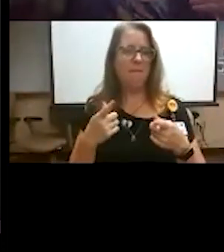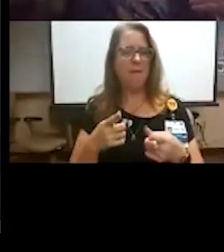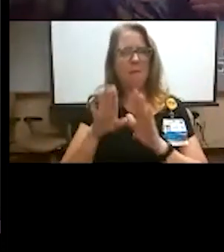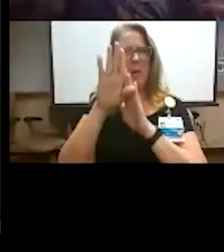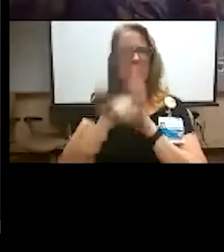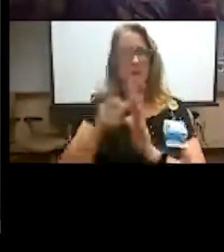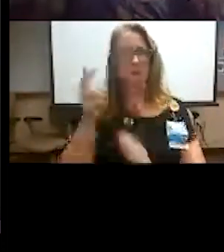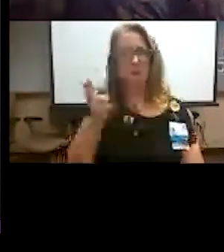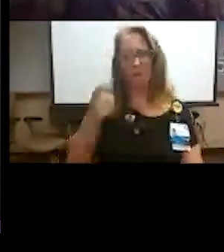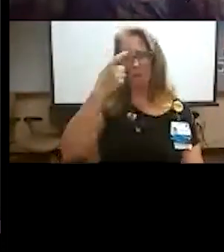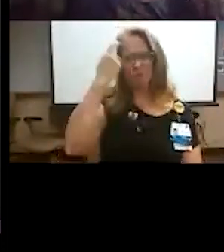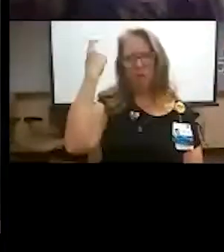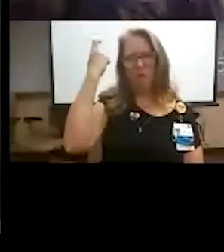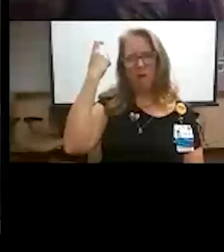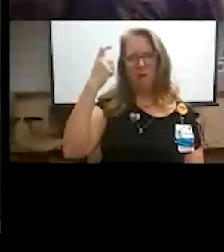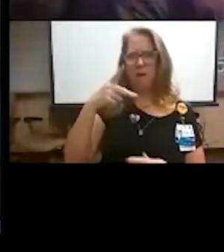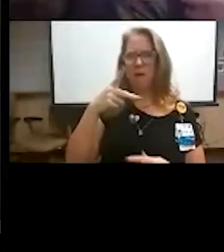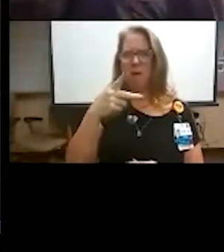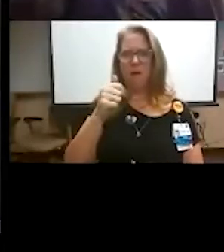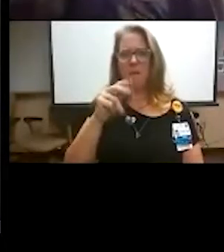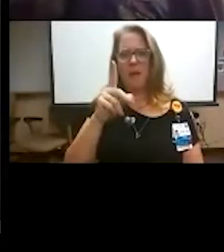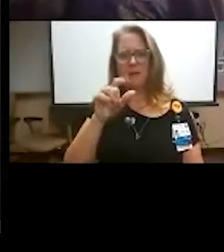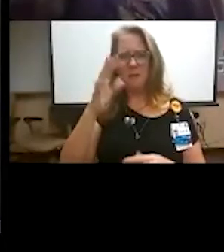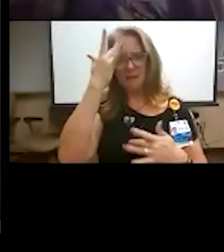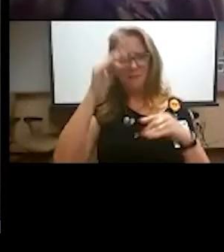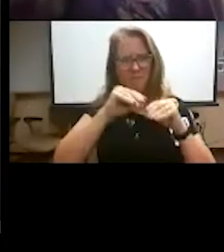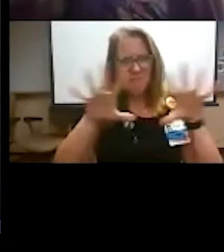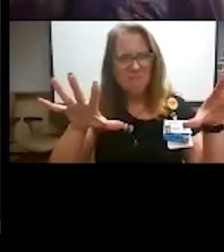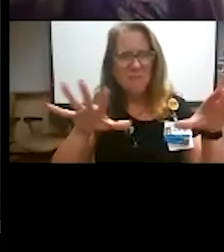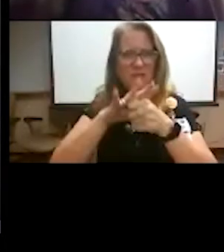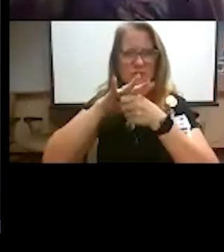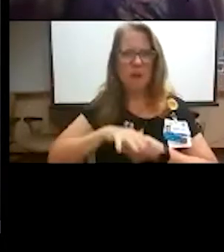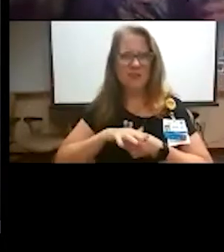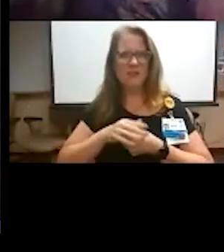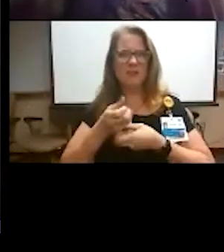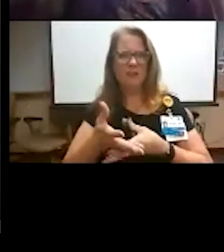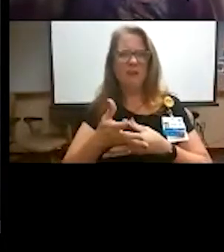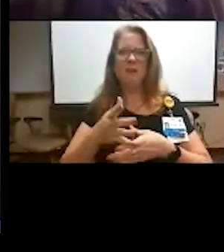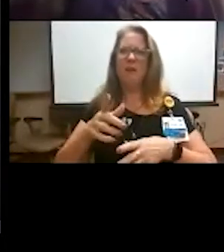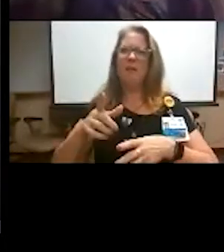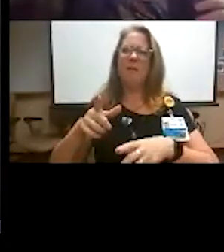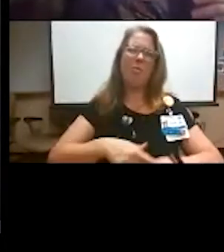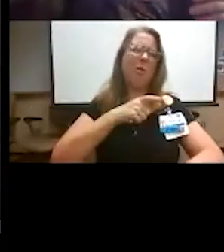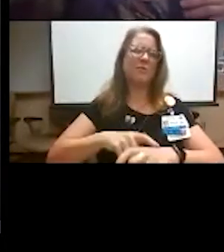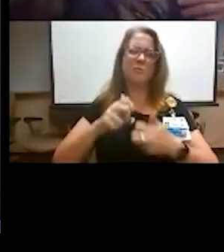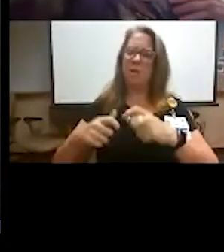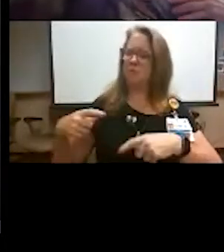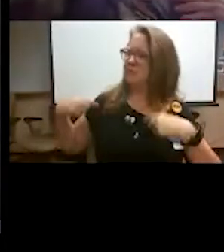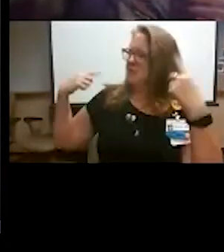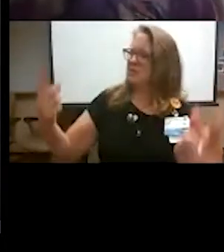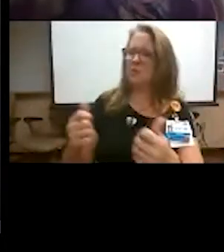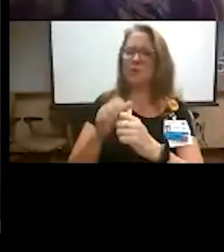and the effects of the pandemic and long-term problems with communication and poverty